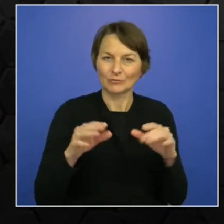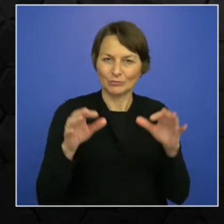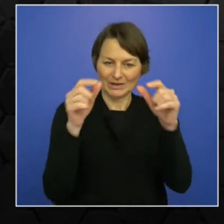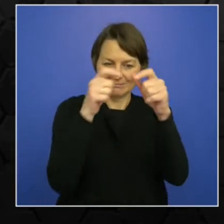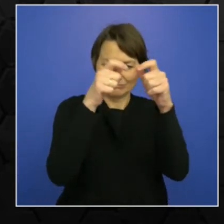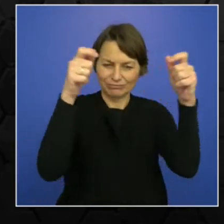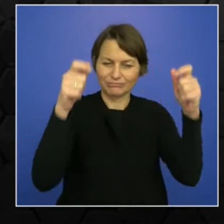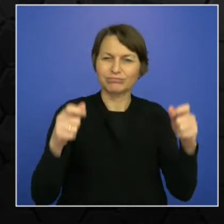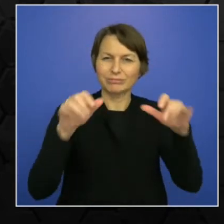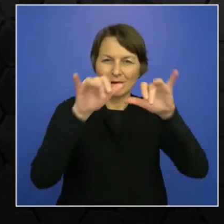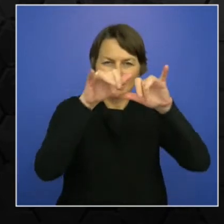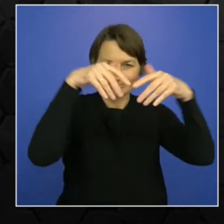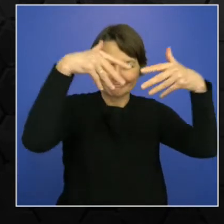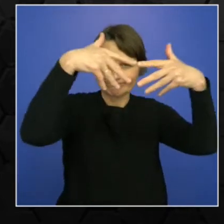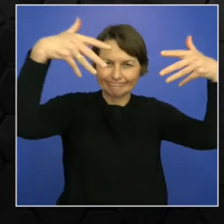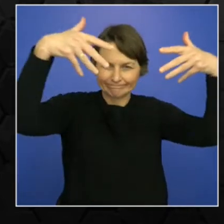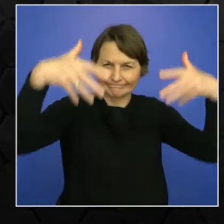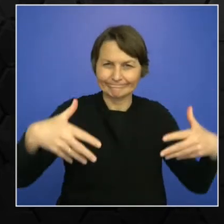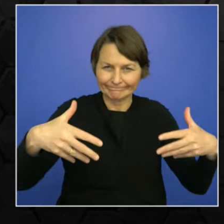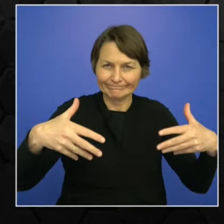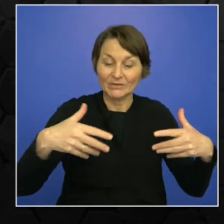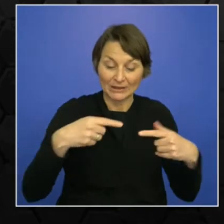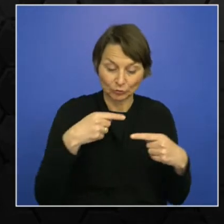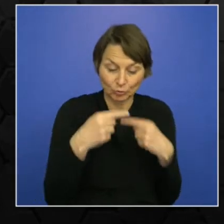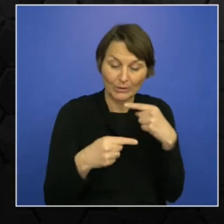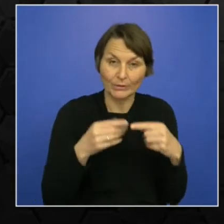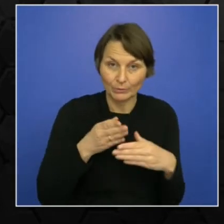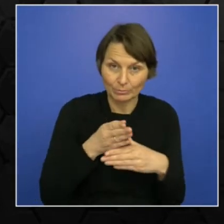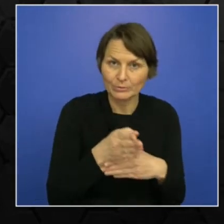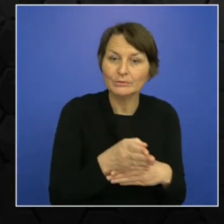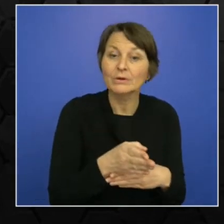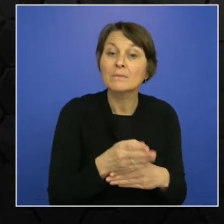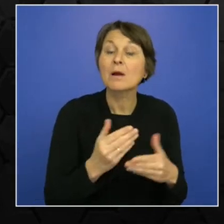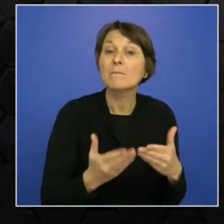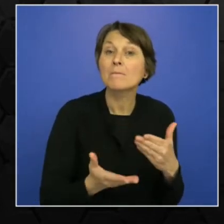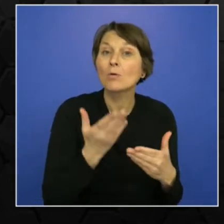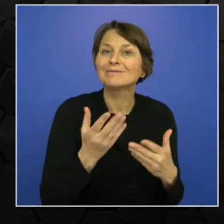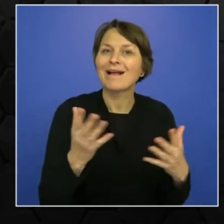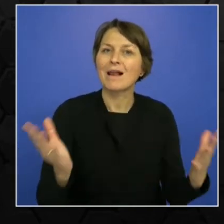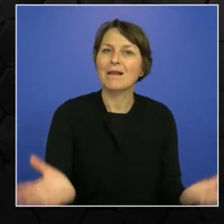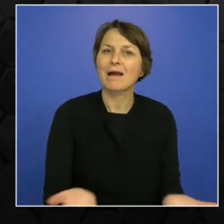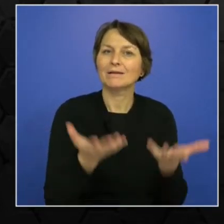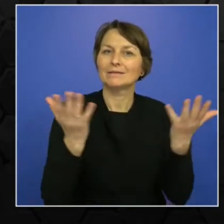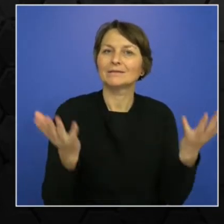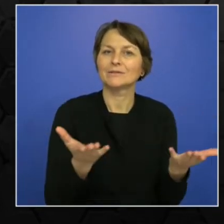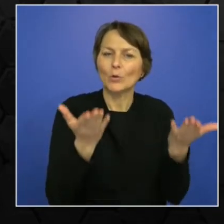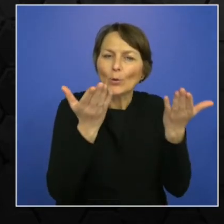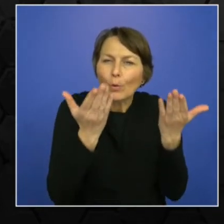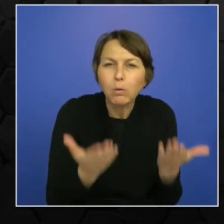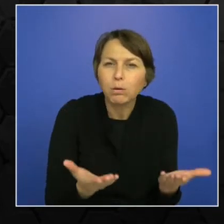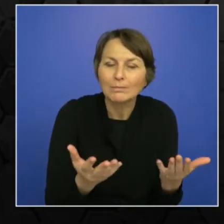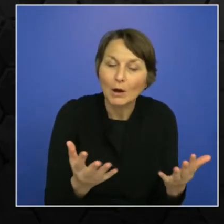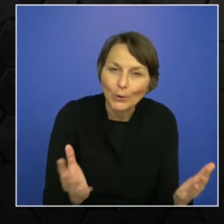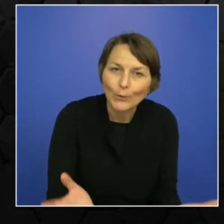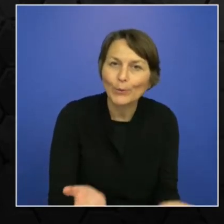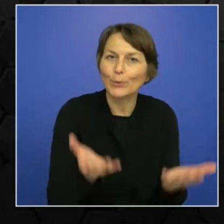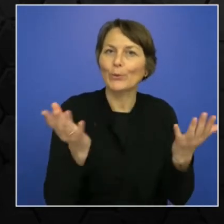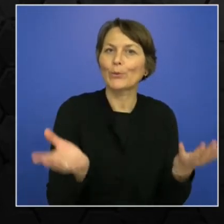So what the important feature about it is this is a pretty lightweight model, and and it is one of